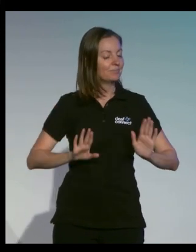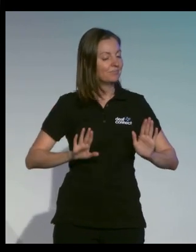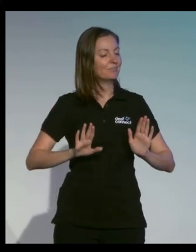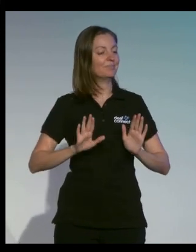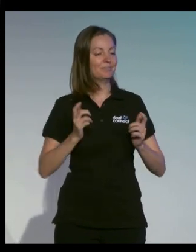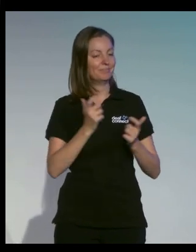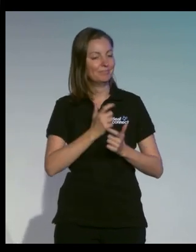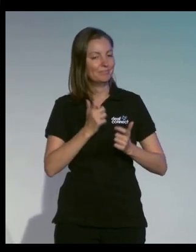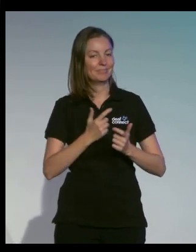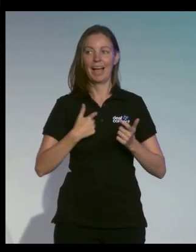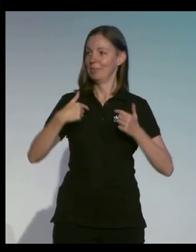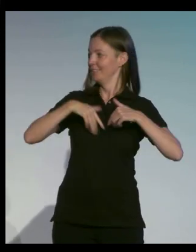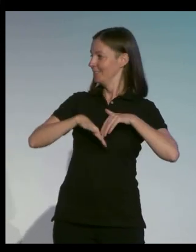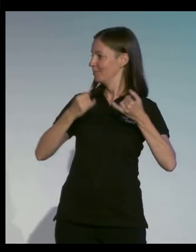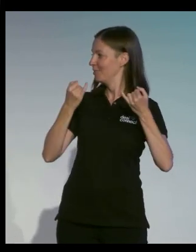I'm in the wrong place.